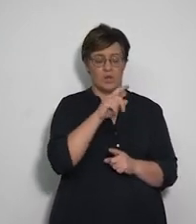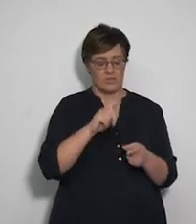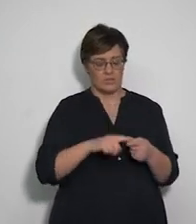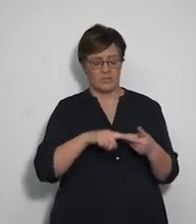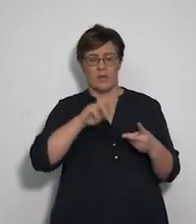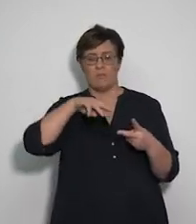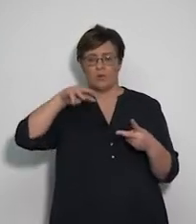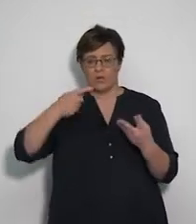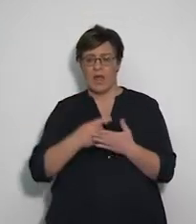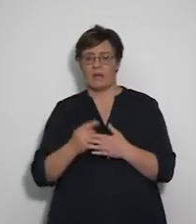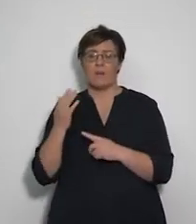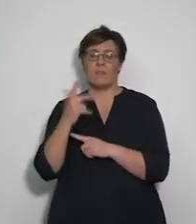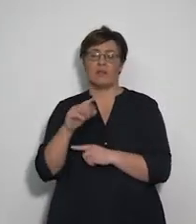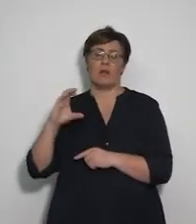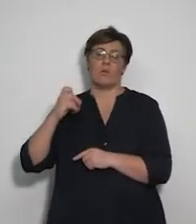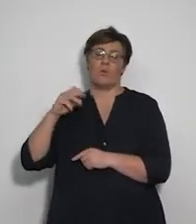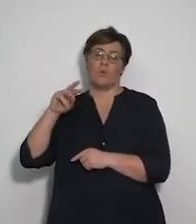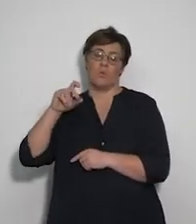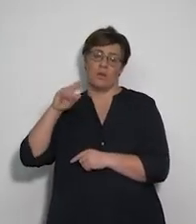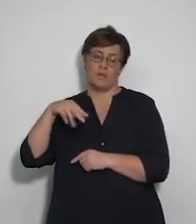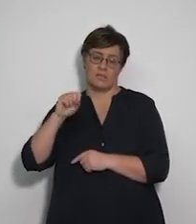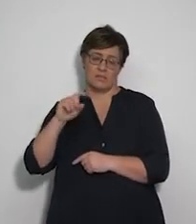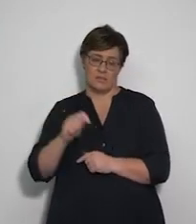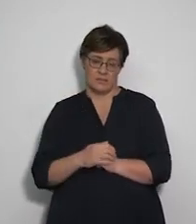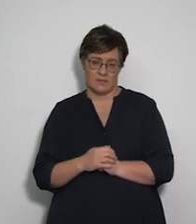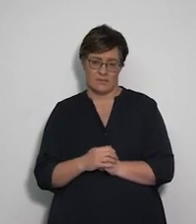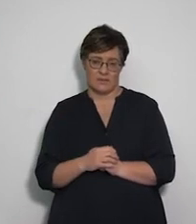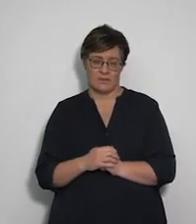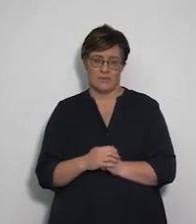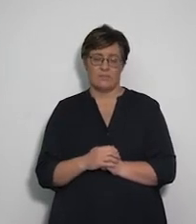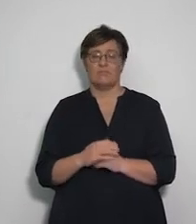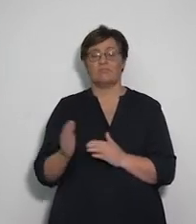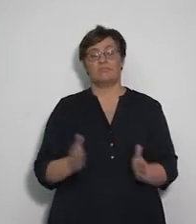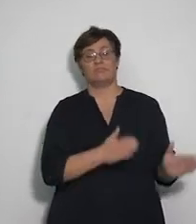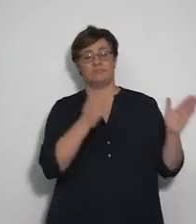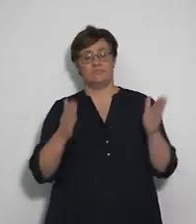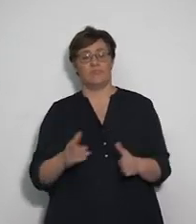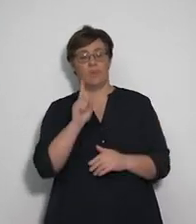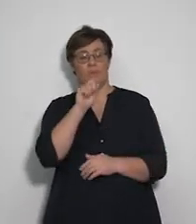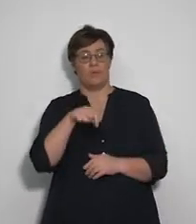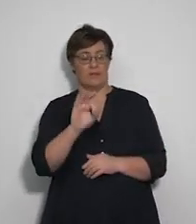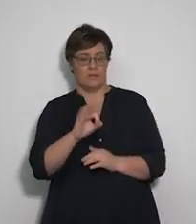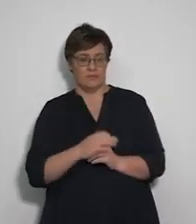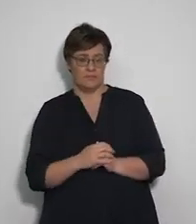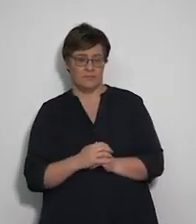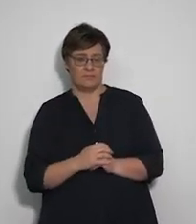the mitochondria, and in plant cells, the chloroplast. Let's move on to question